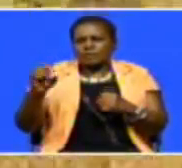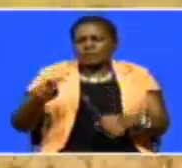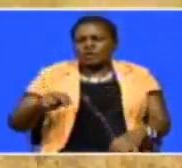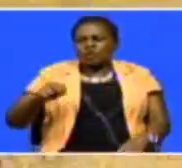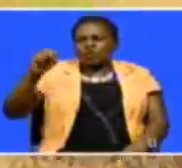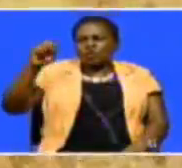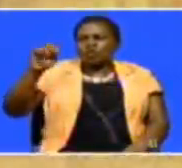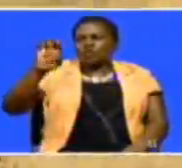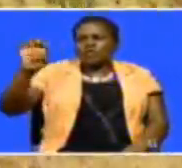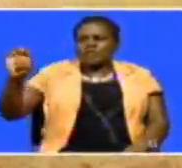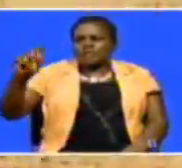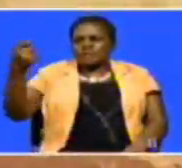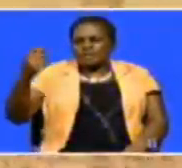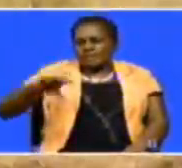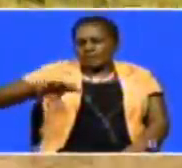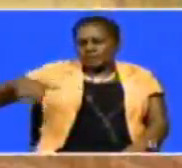Kenya's capital, Nairobi.